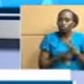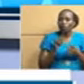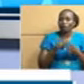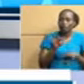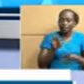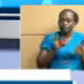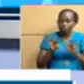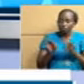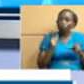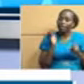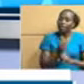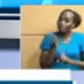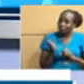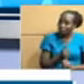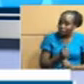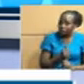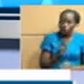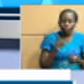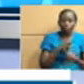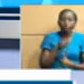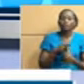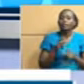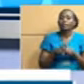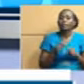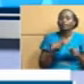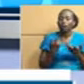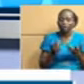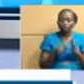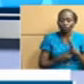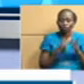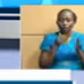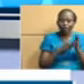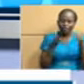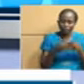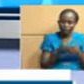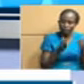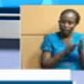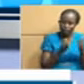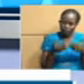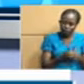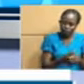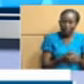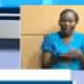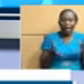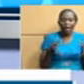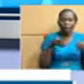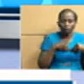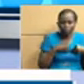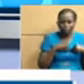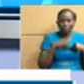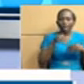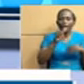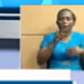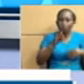of beneficiaries, and also complying with standards of accessibility, adaptability, acceptability